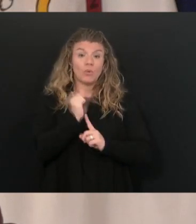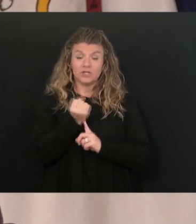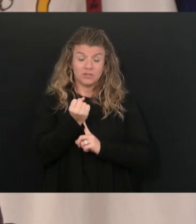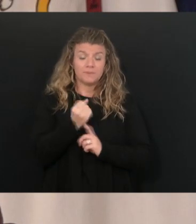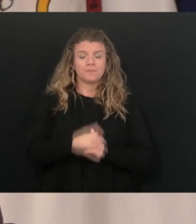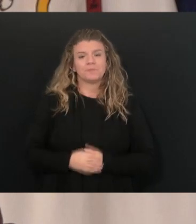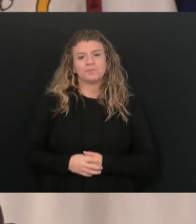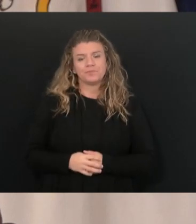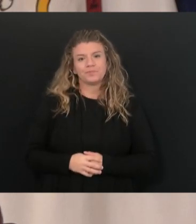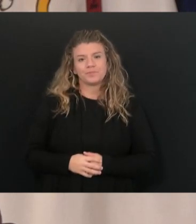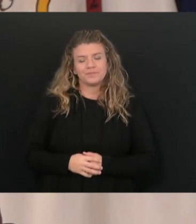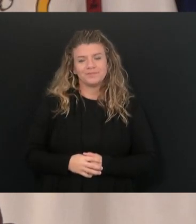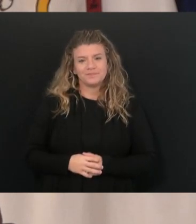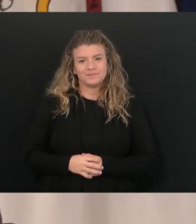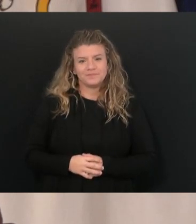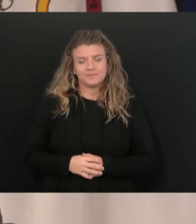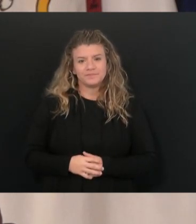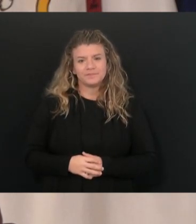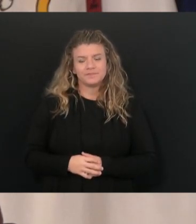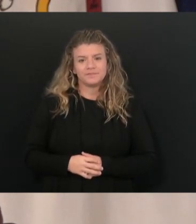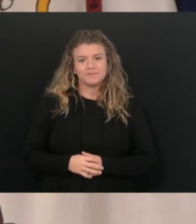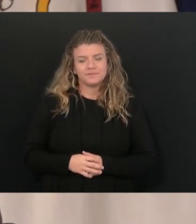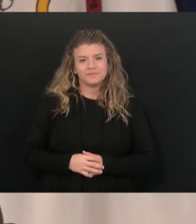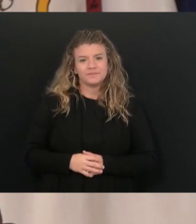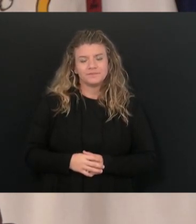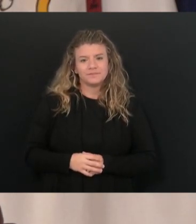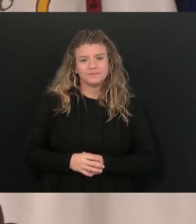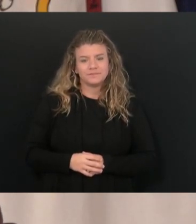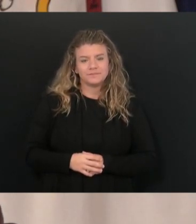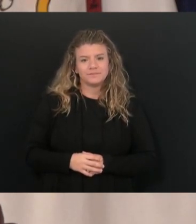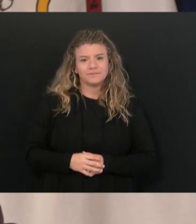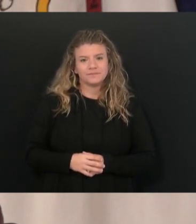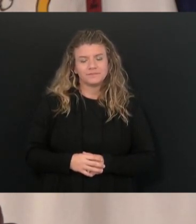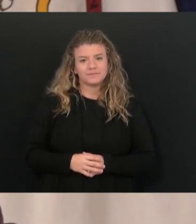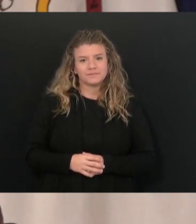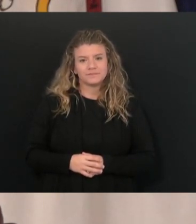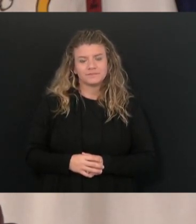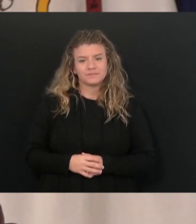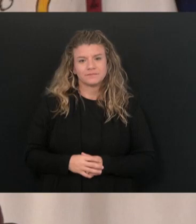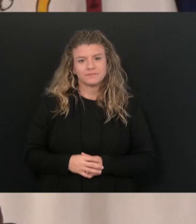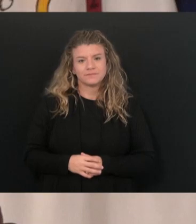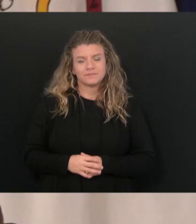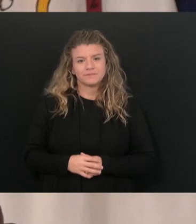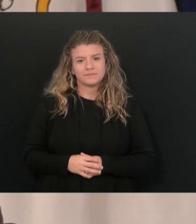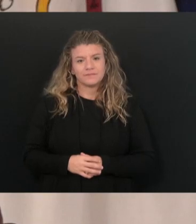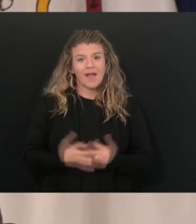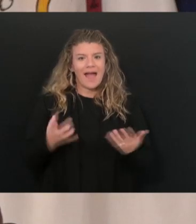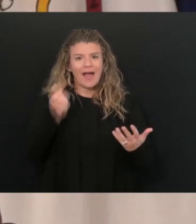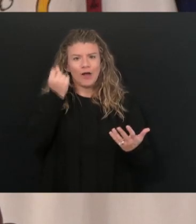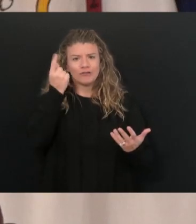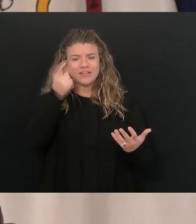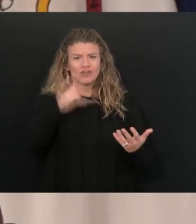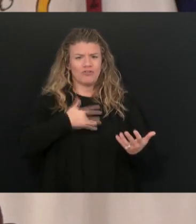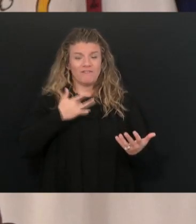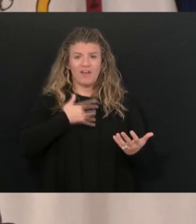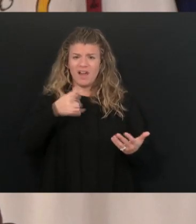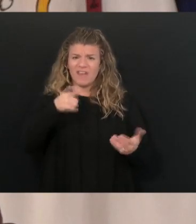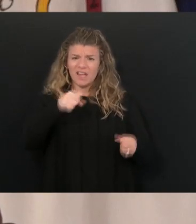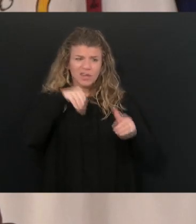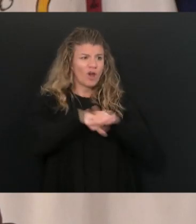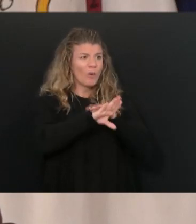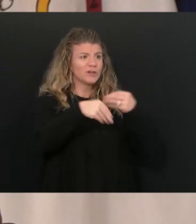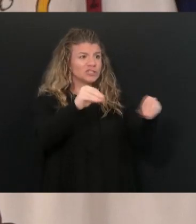also know this, why can't we, if we can go into a big box retail store, why can't